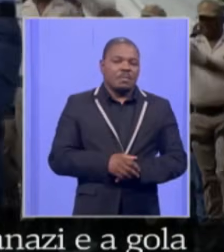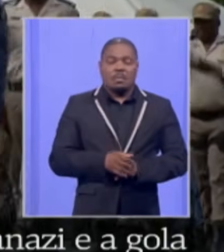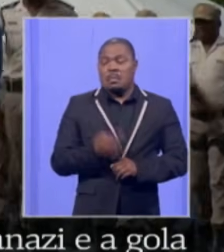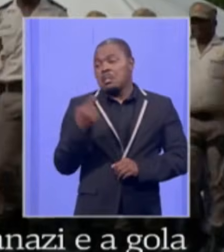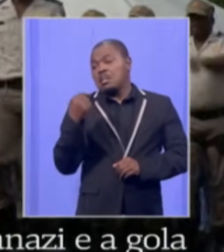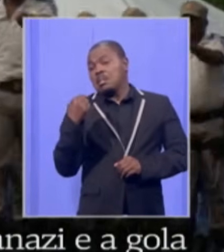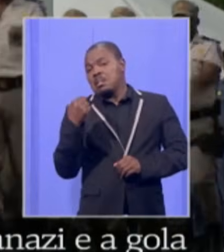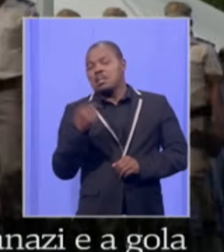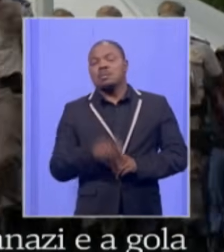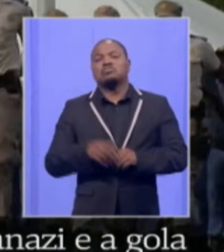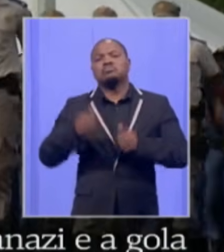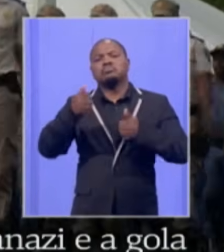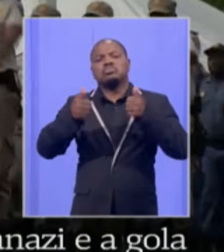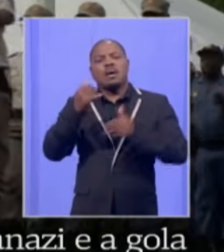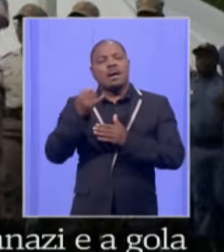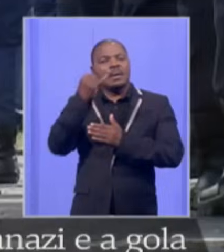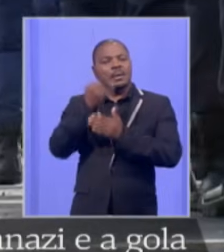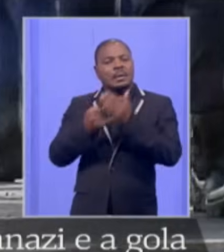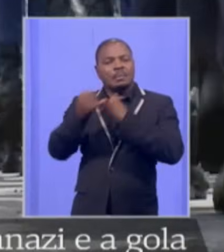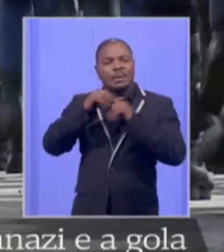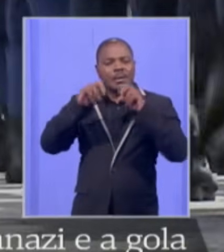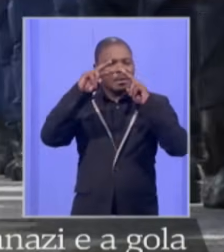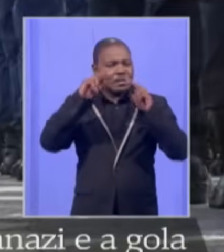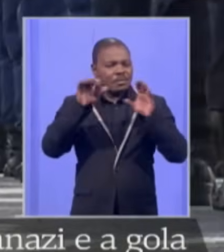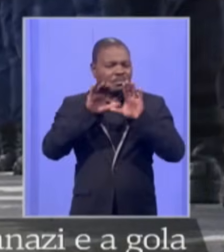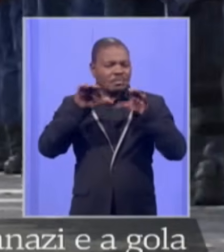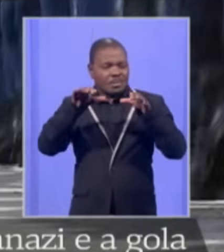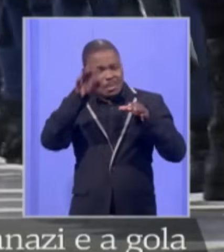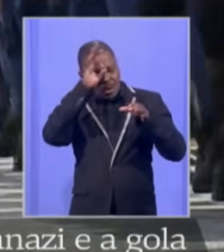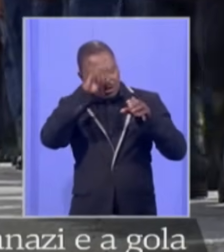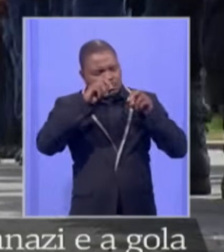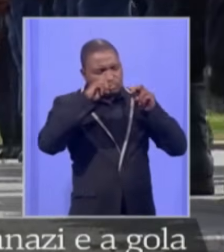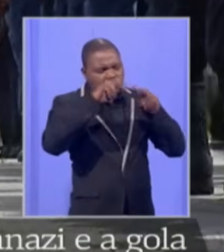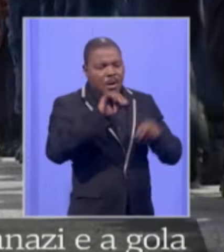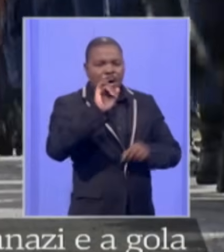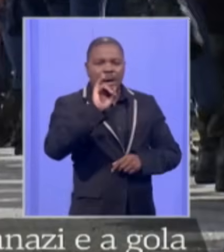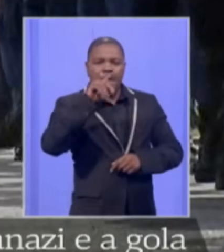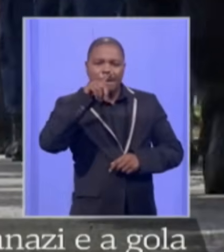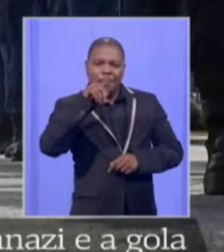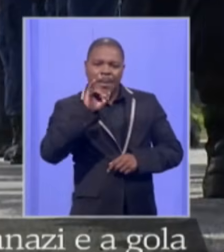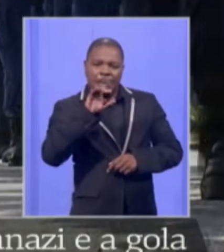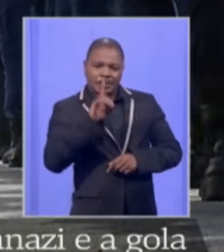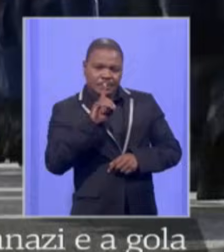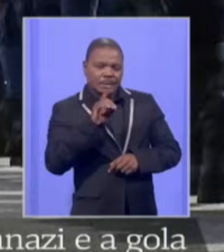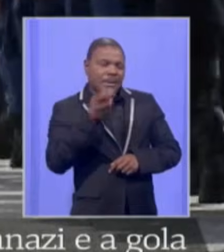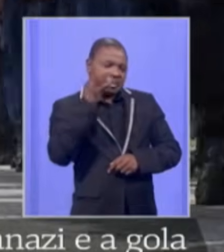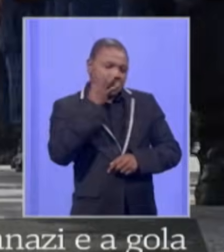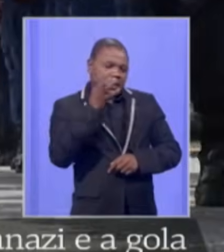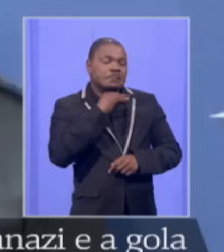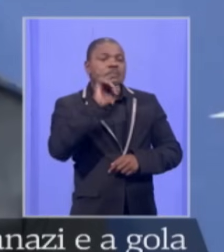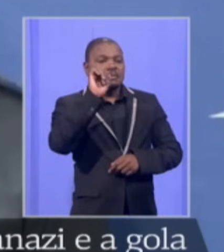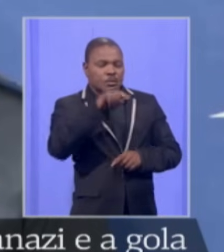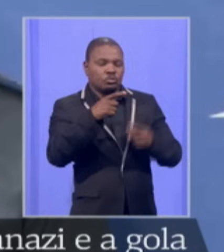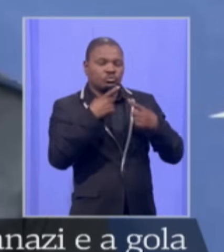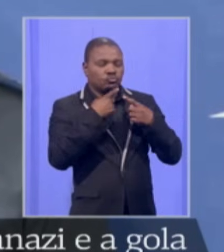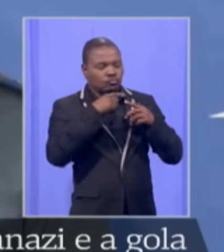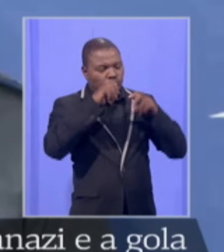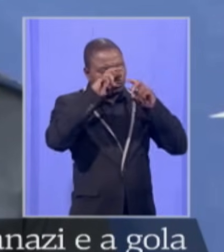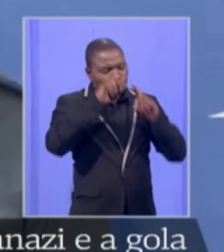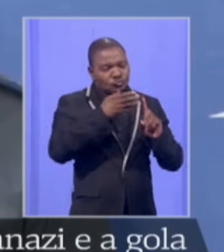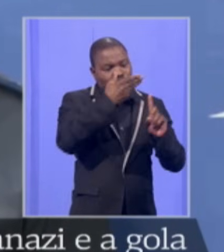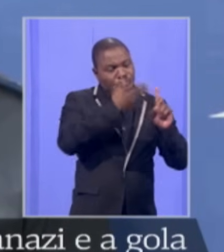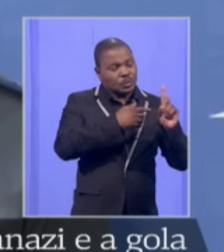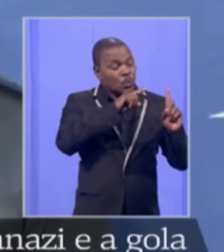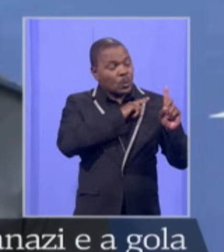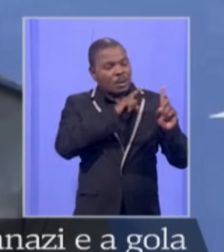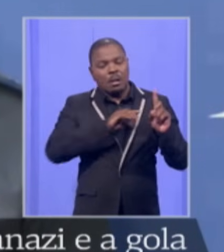Mopitlwe bokaedi jo bo ikemetseng jwa dipatlisiso kgatlhanong le mapodisi IPID bo itsisitse gore bo batlisisa Mkhwanazi go latela